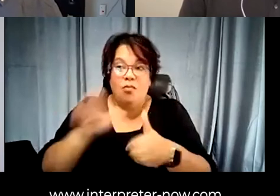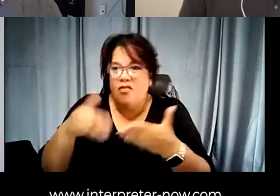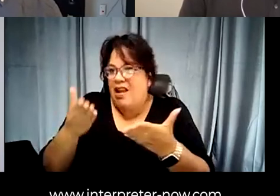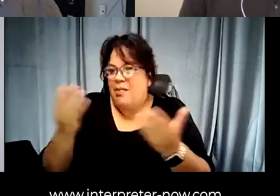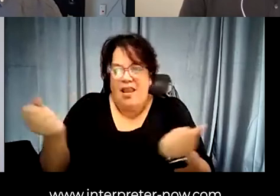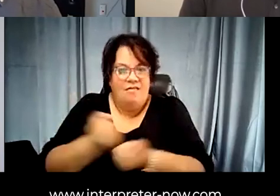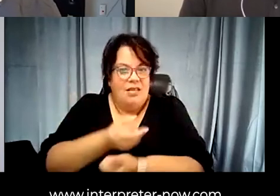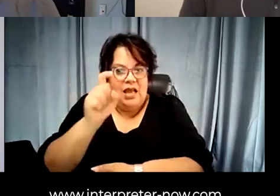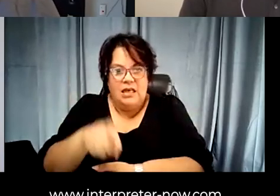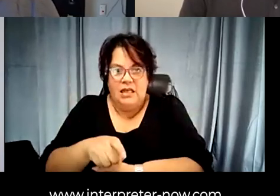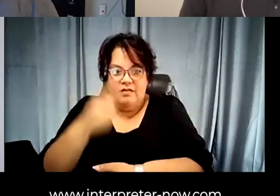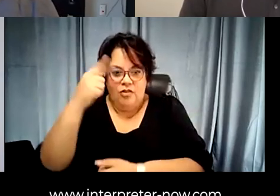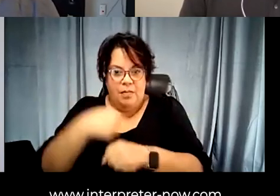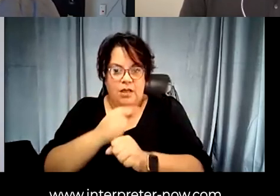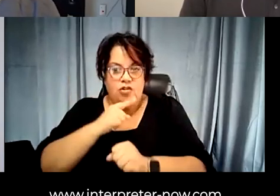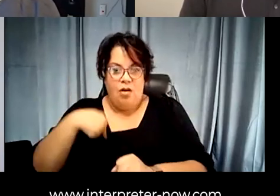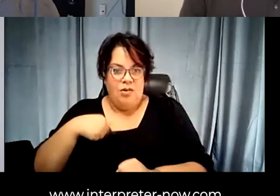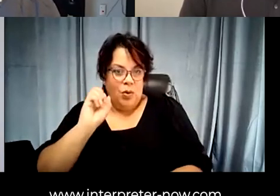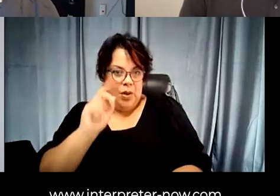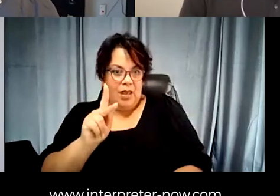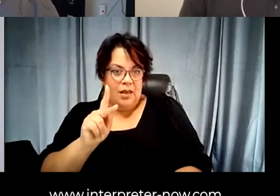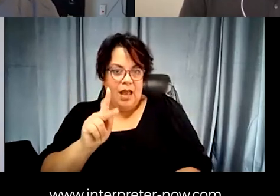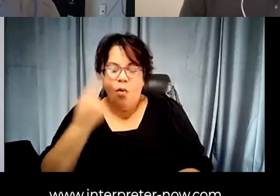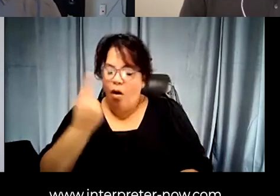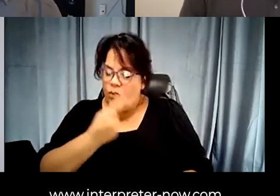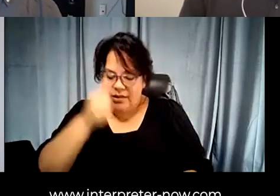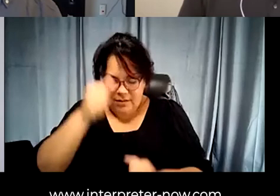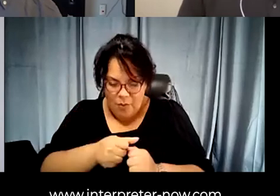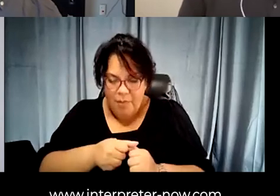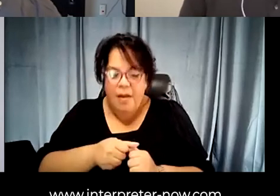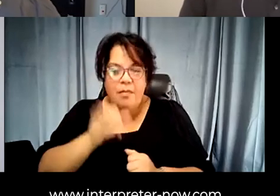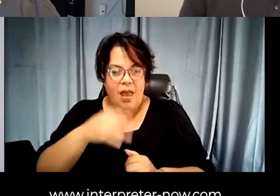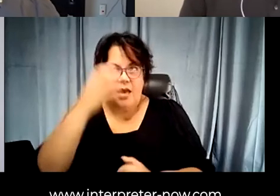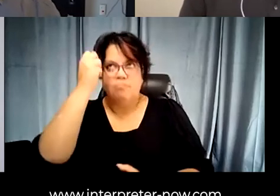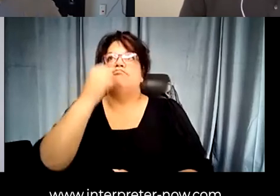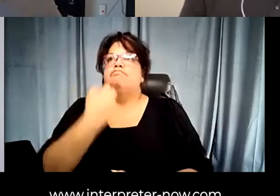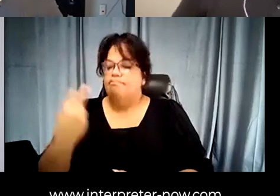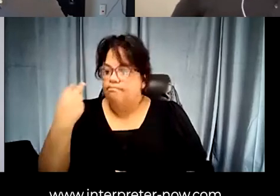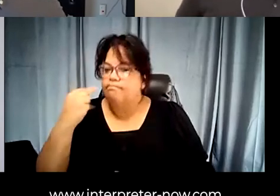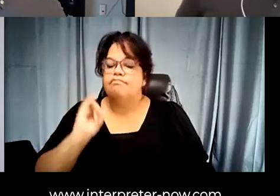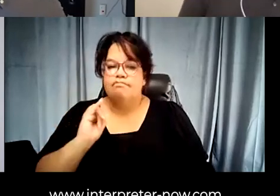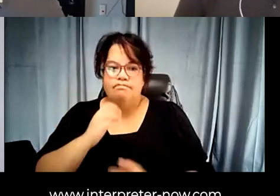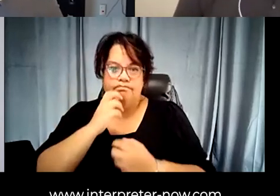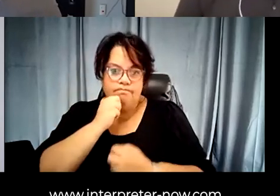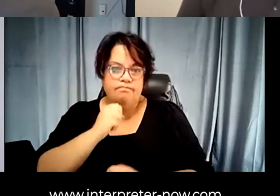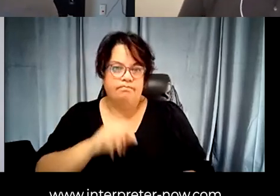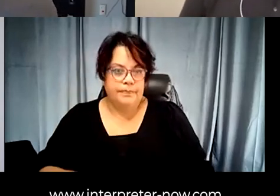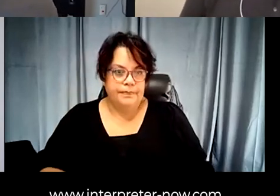to make sure I was okay. And I will always remember that and will be always be very, very grateful for that.